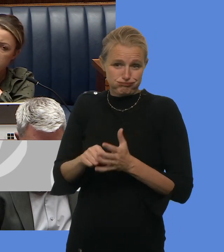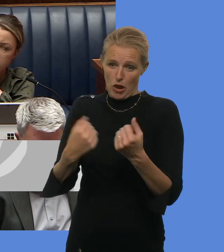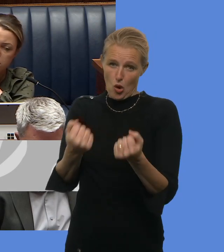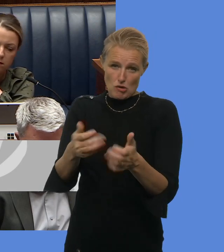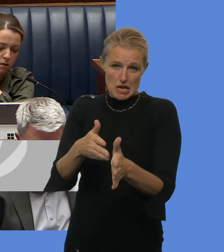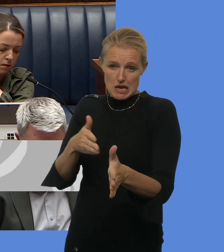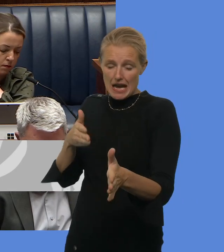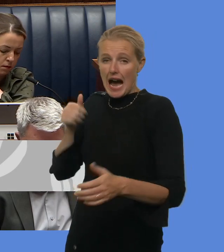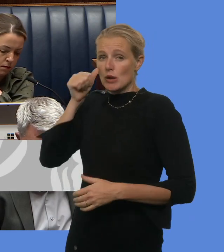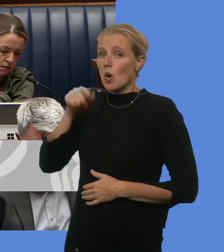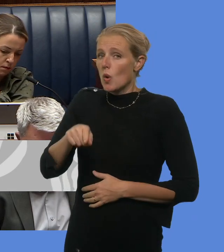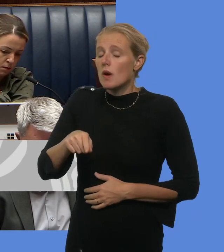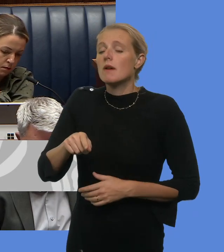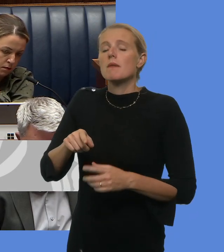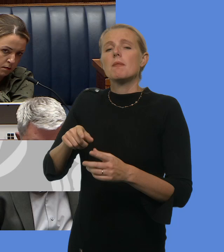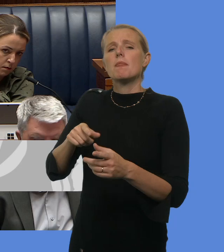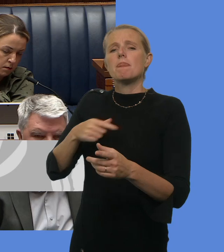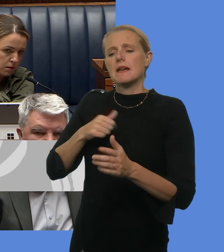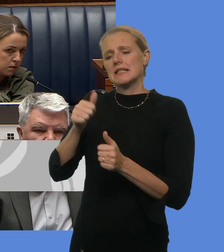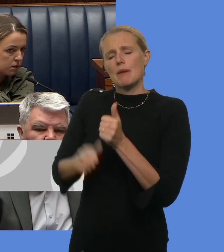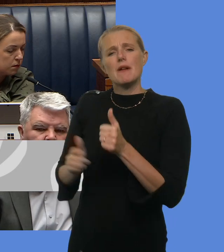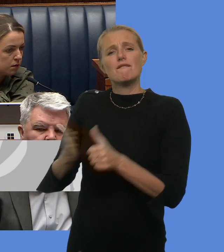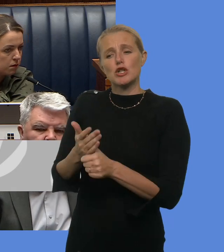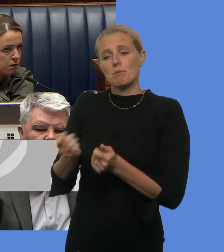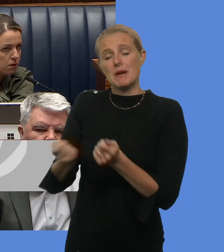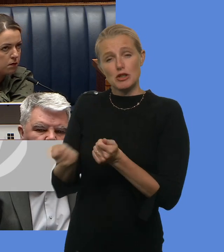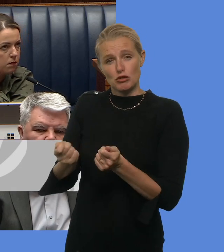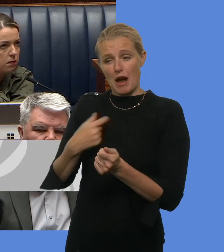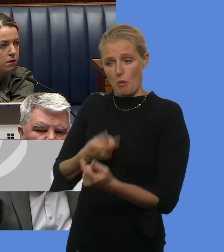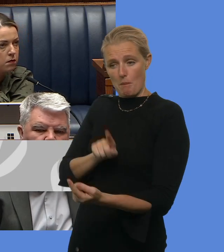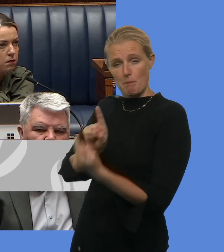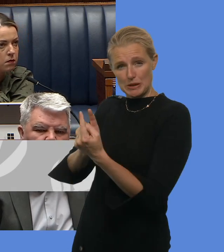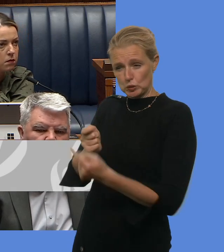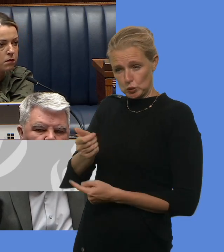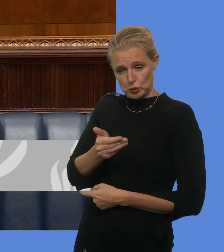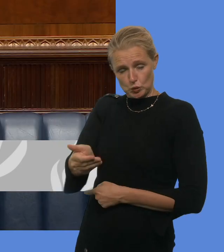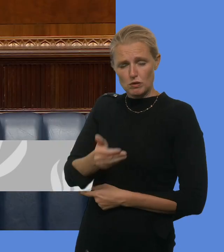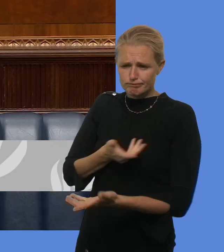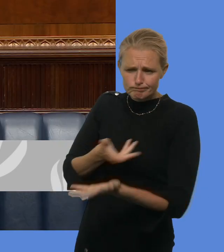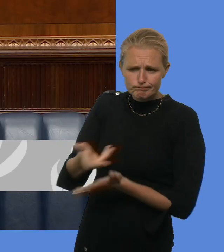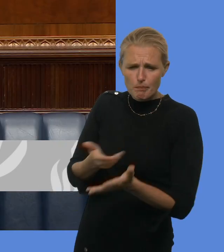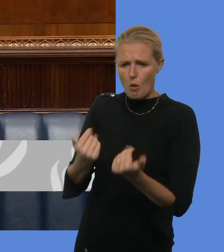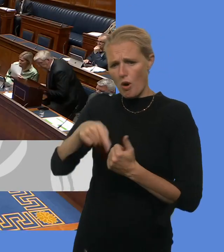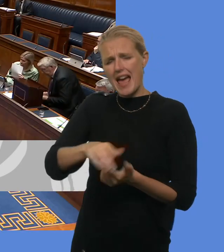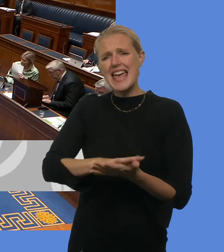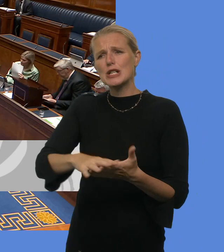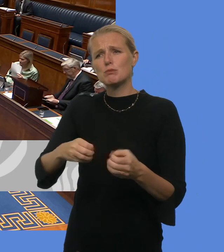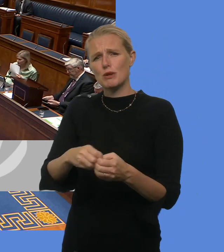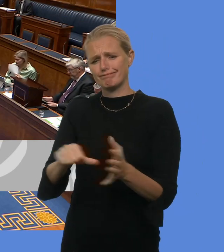the member's party colleague, the Deputy First Minister, in the coming weeks, and we'll have further discussions about it. David Hollyford.